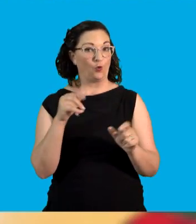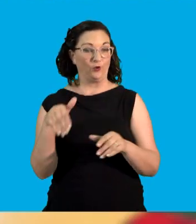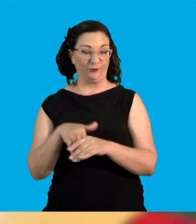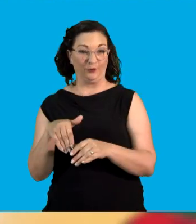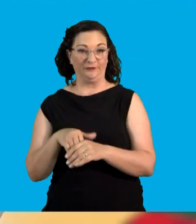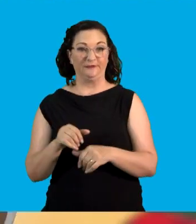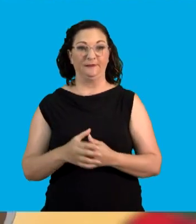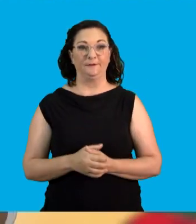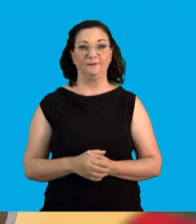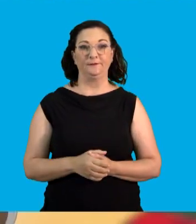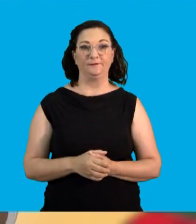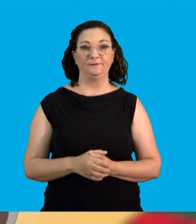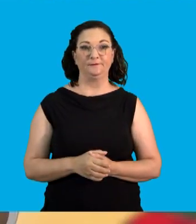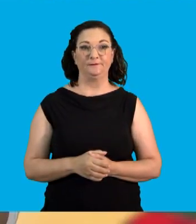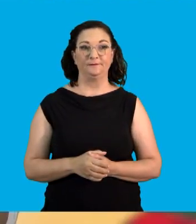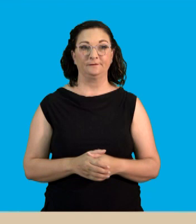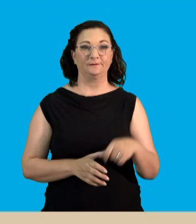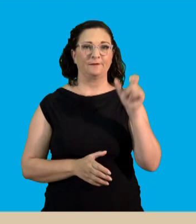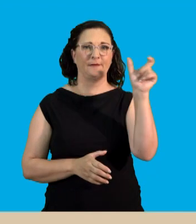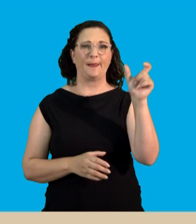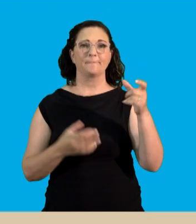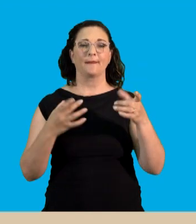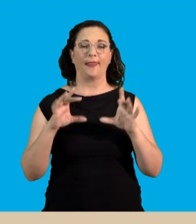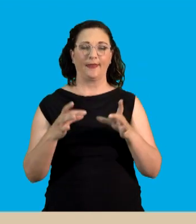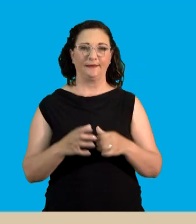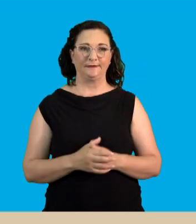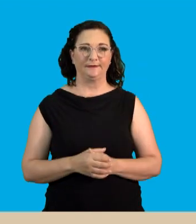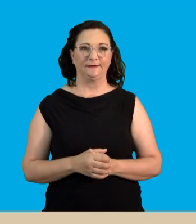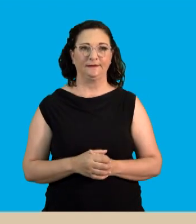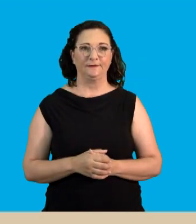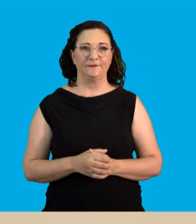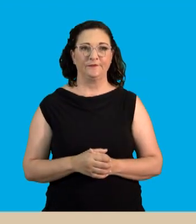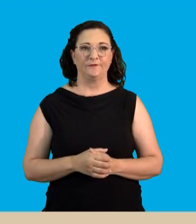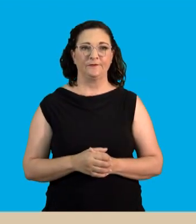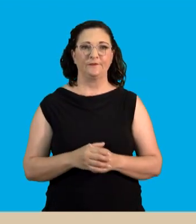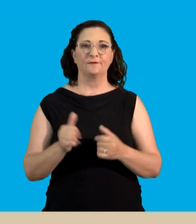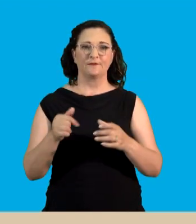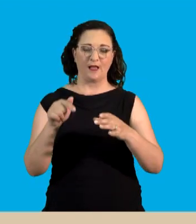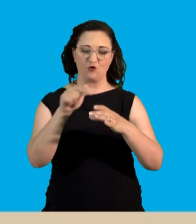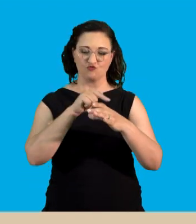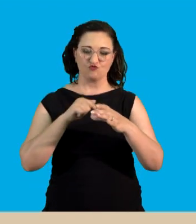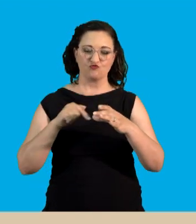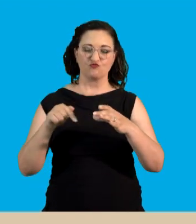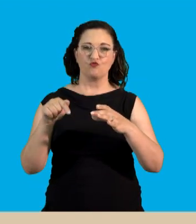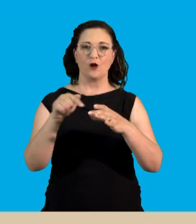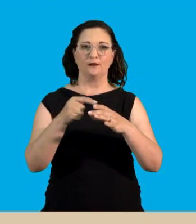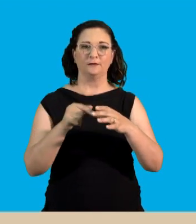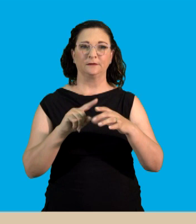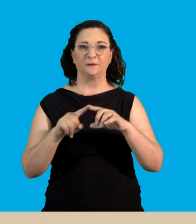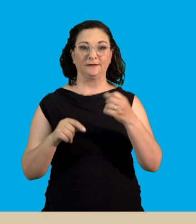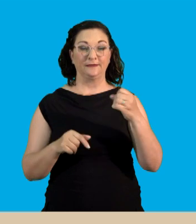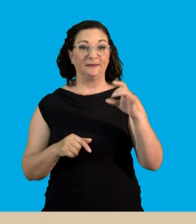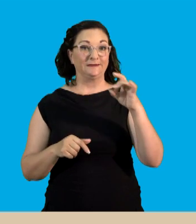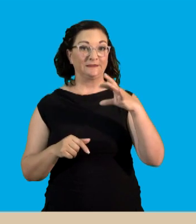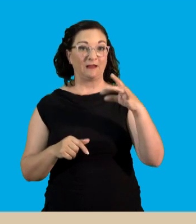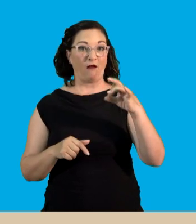understand our concept. Now let's look at the planet. Planet, it is a round body traveling around